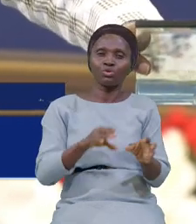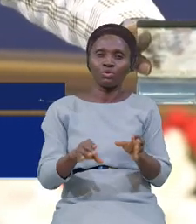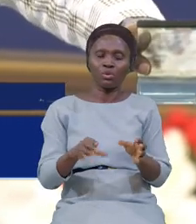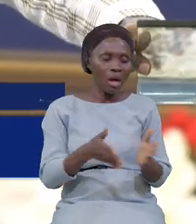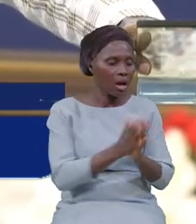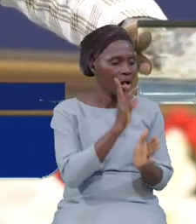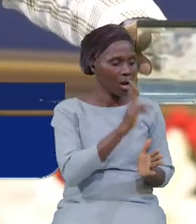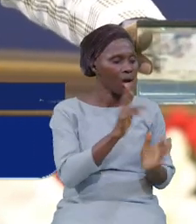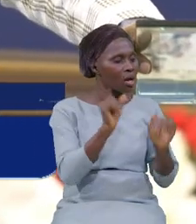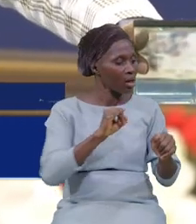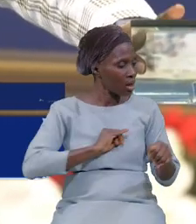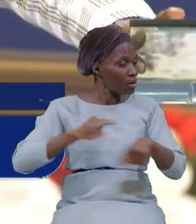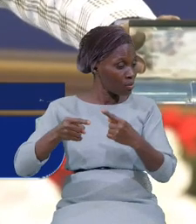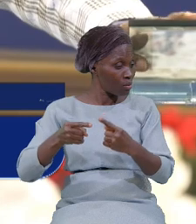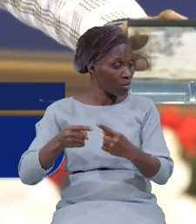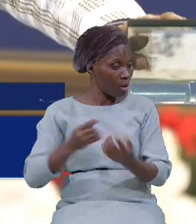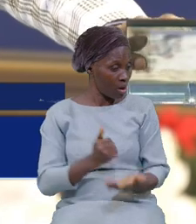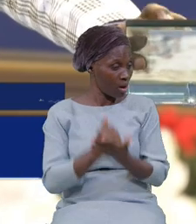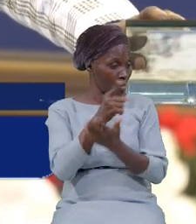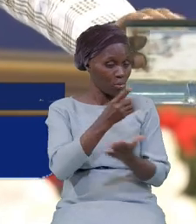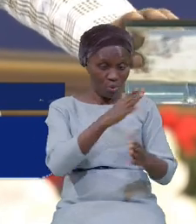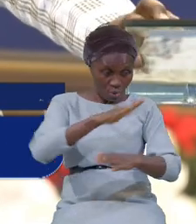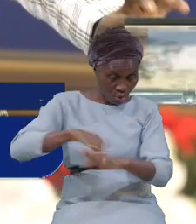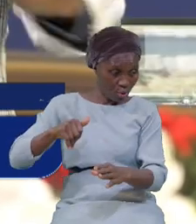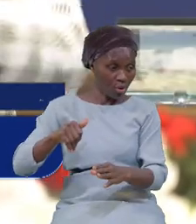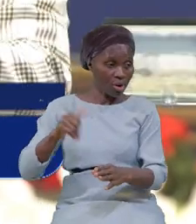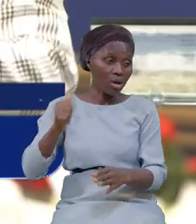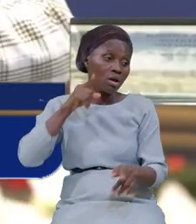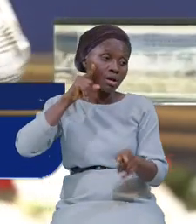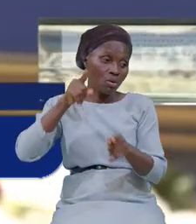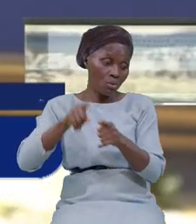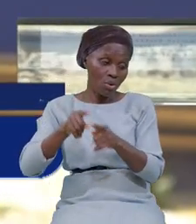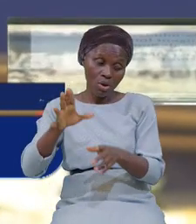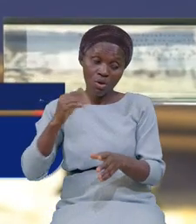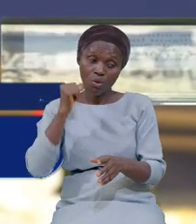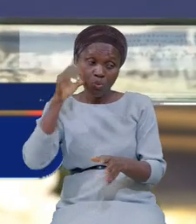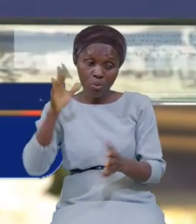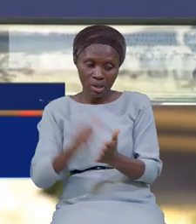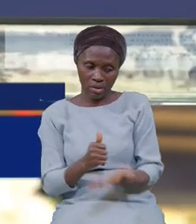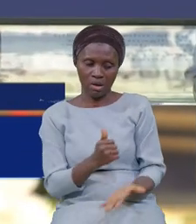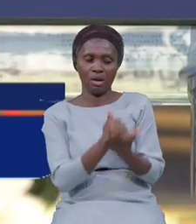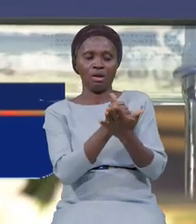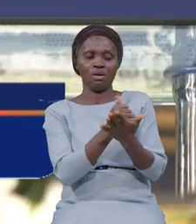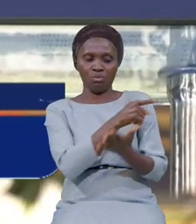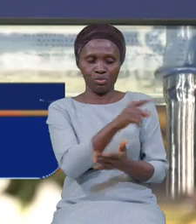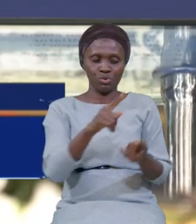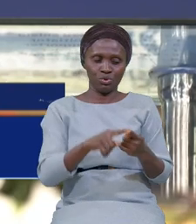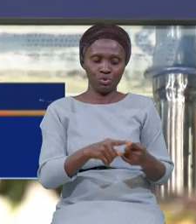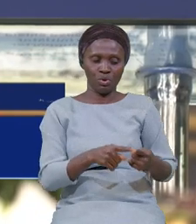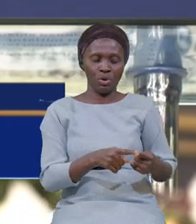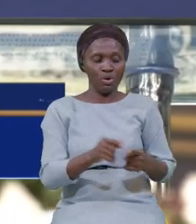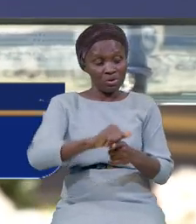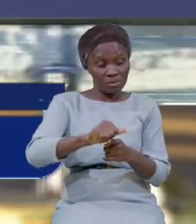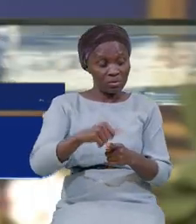can take care of the child for you? Now, as you become a change